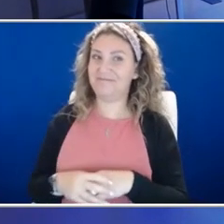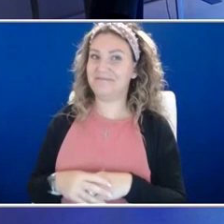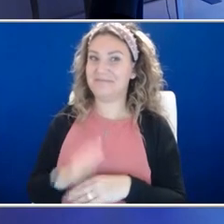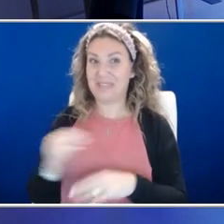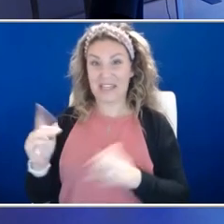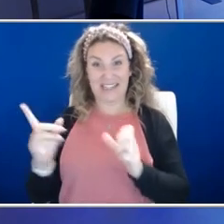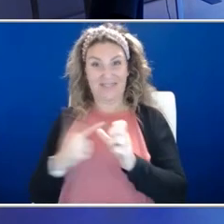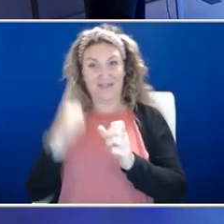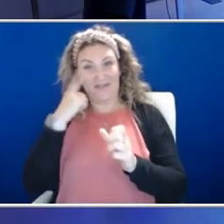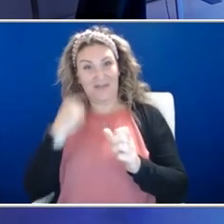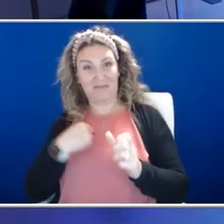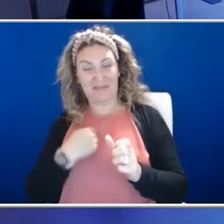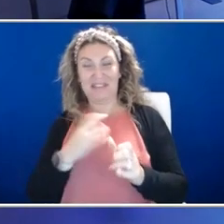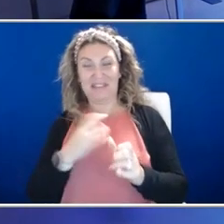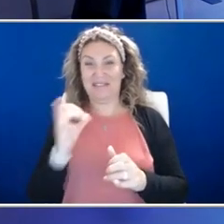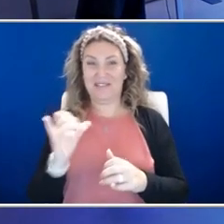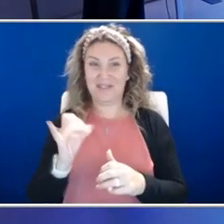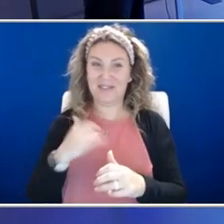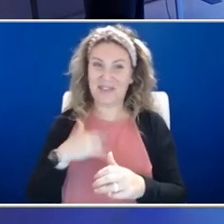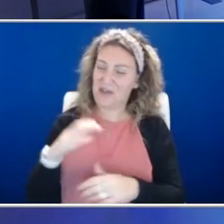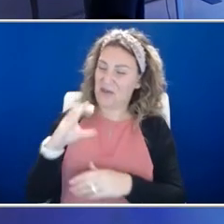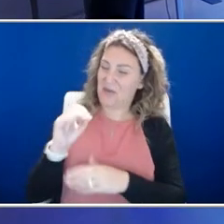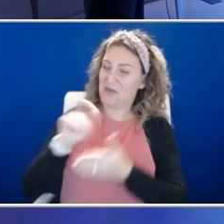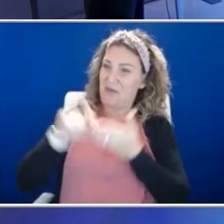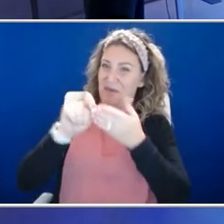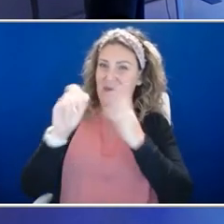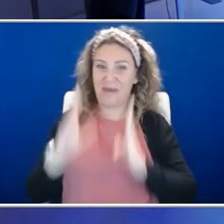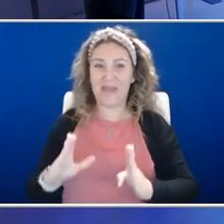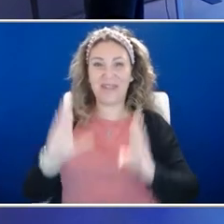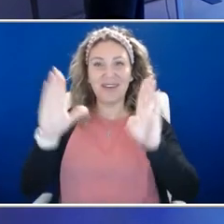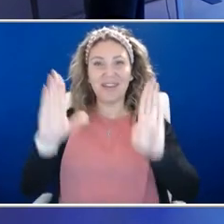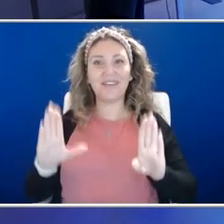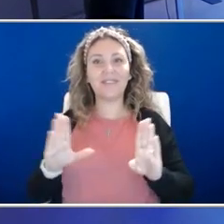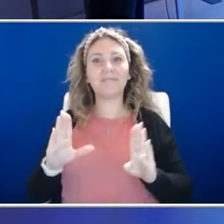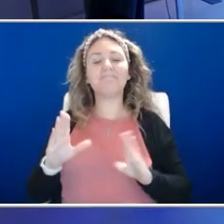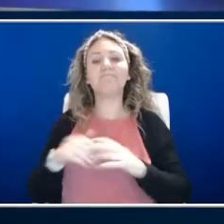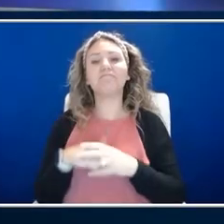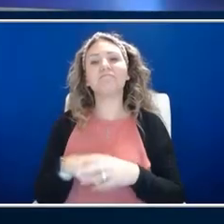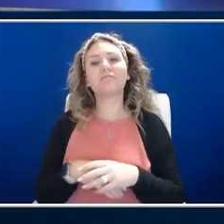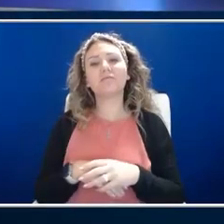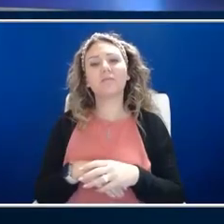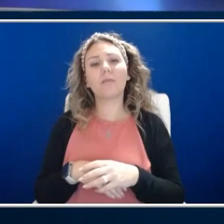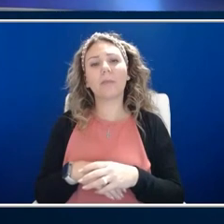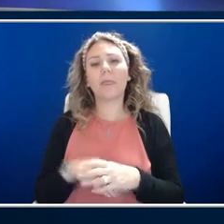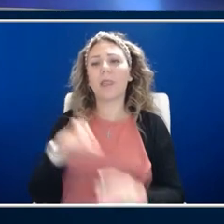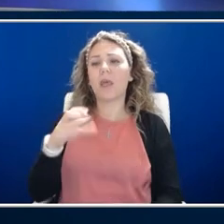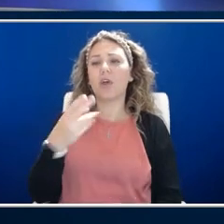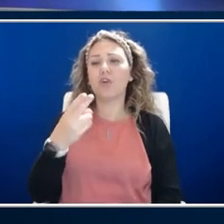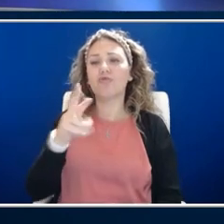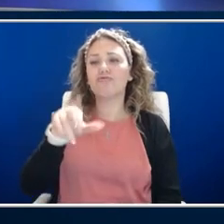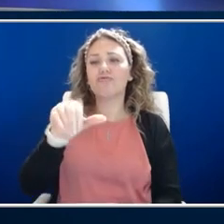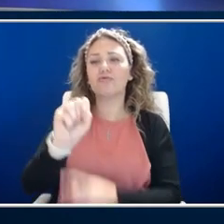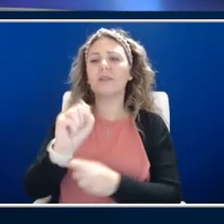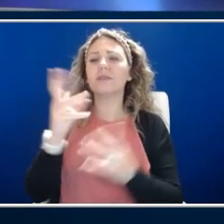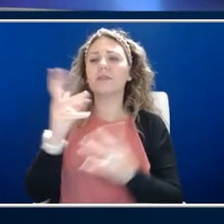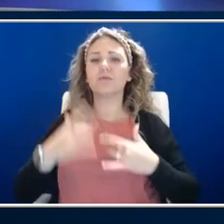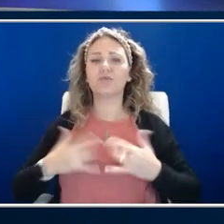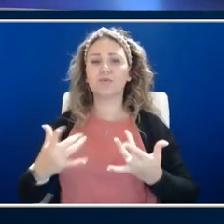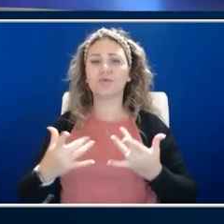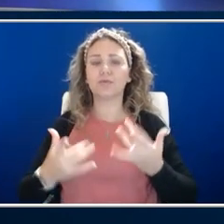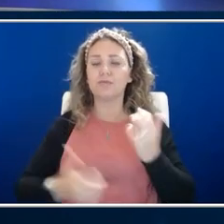So excellent. I'm delighted to be a co-author on it. Excellent. Okay, Chris, what excites you the most about the future of